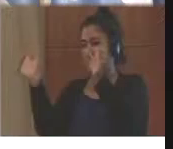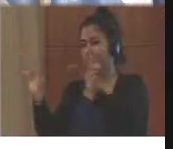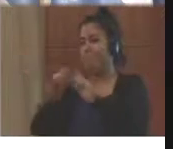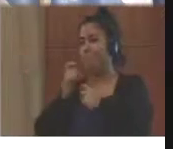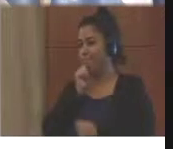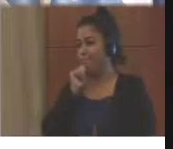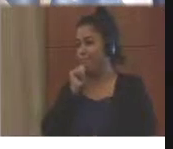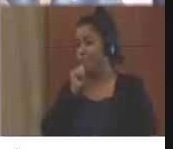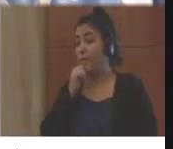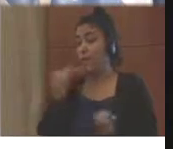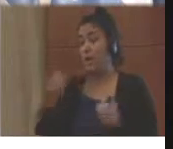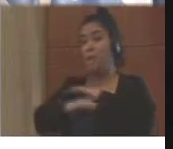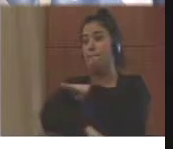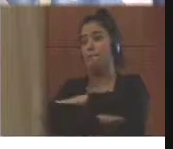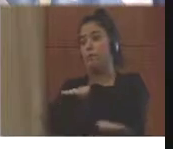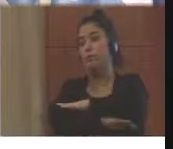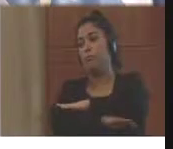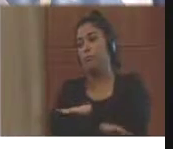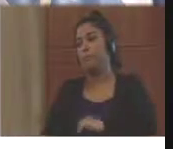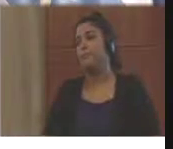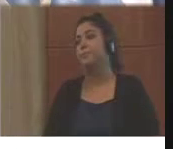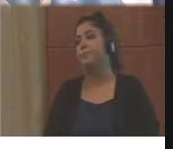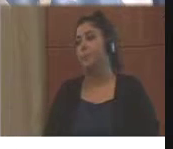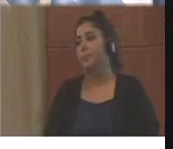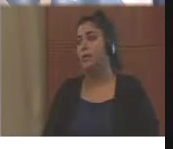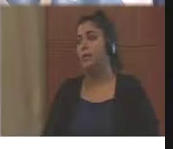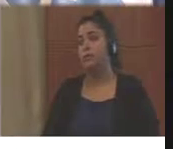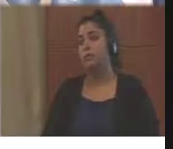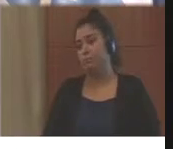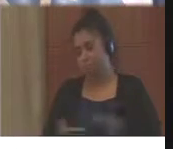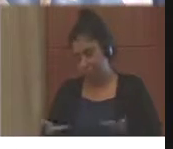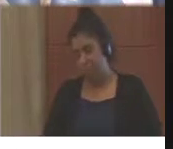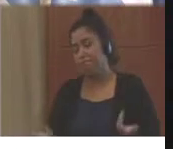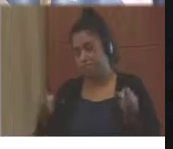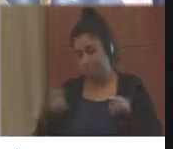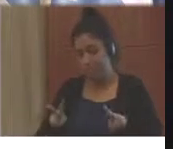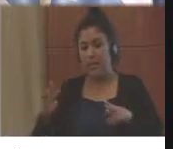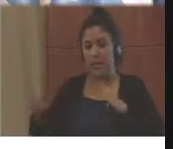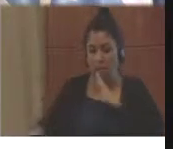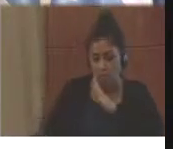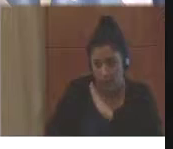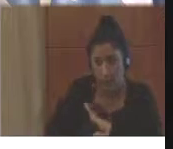in this platform. And of course, this will be